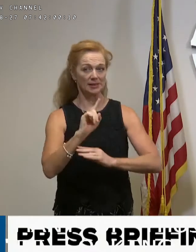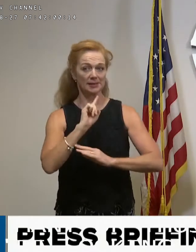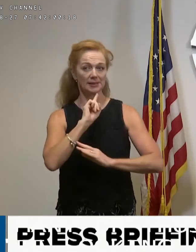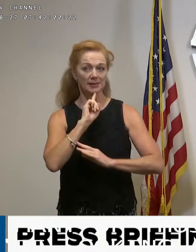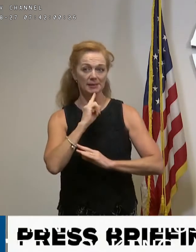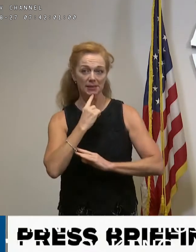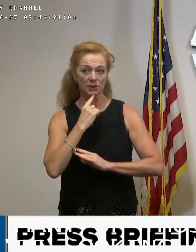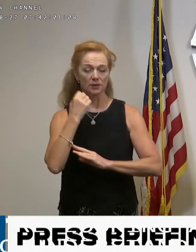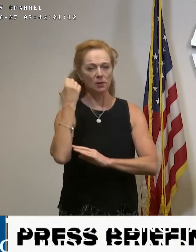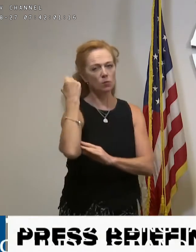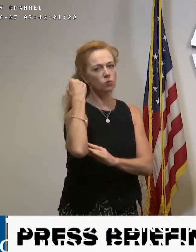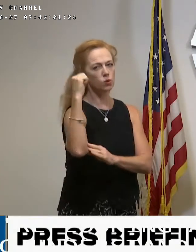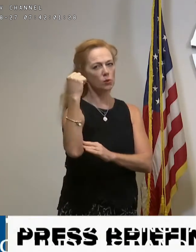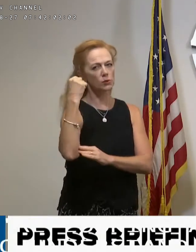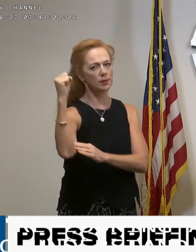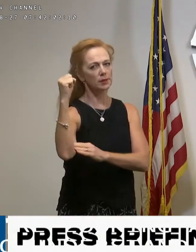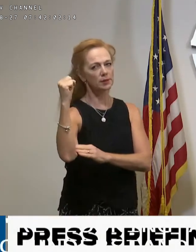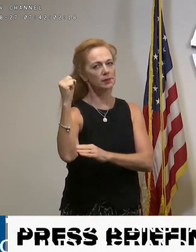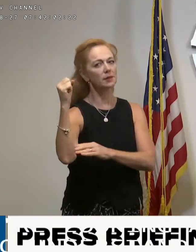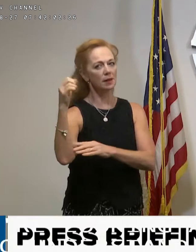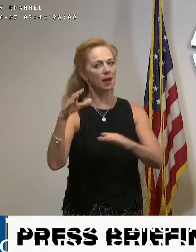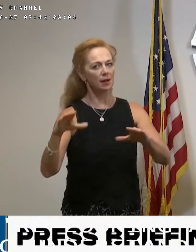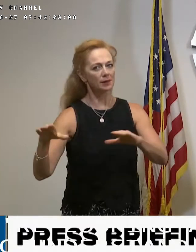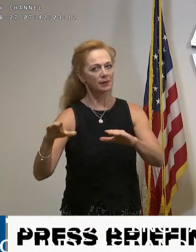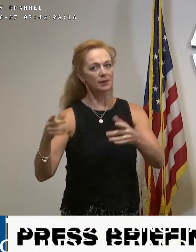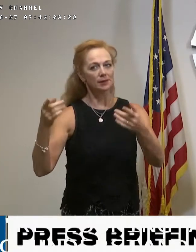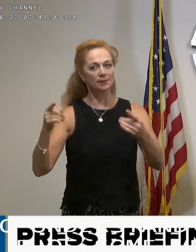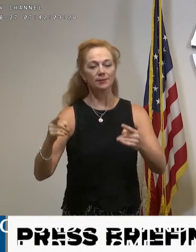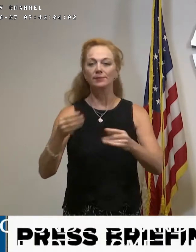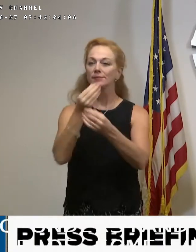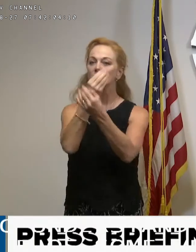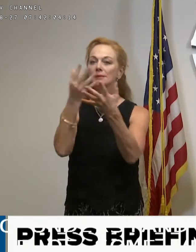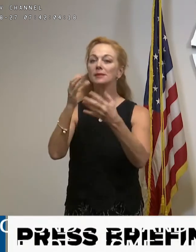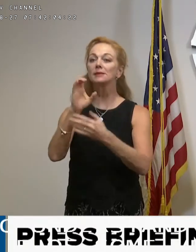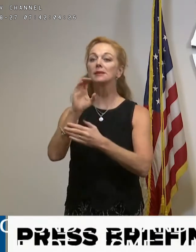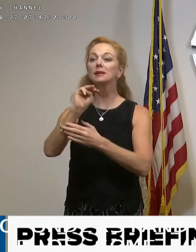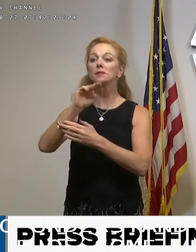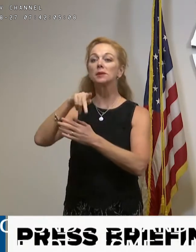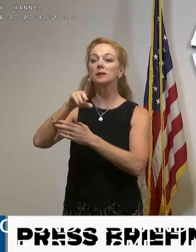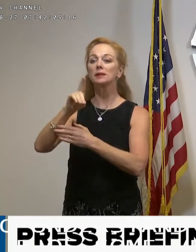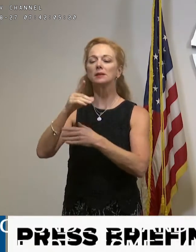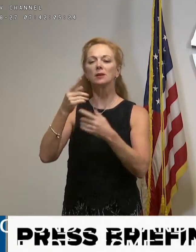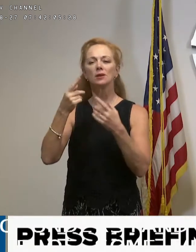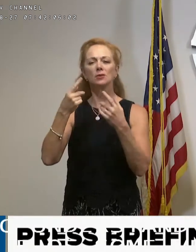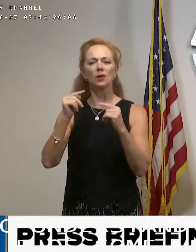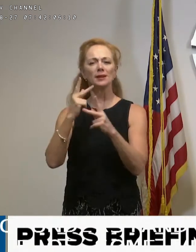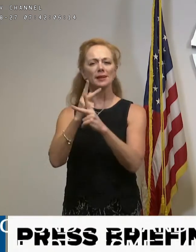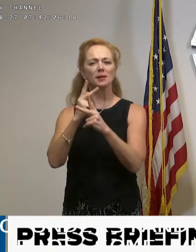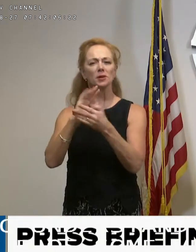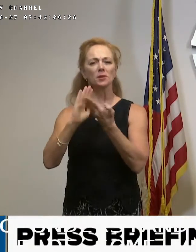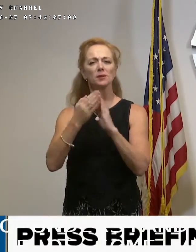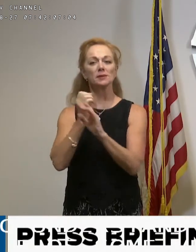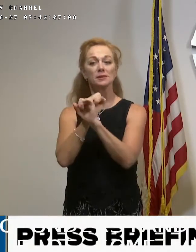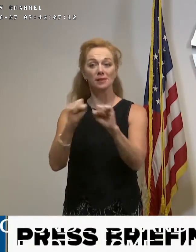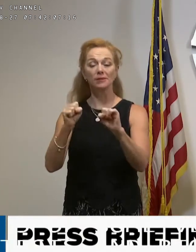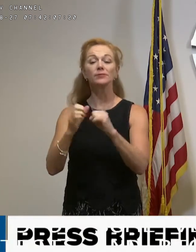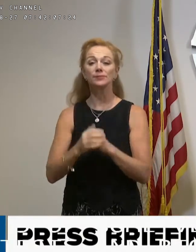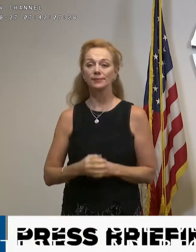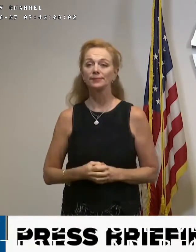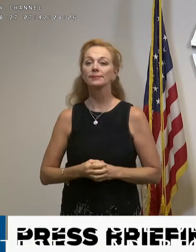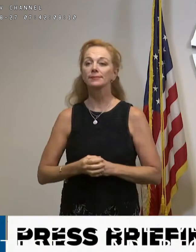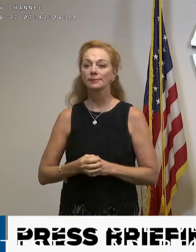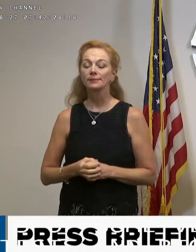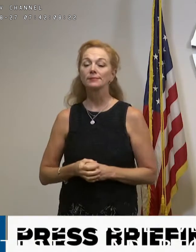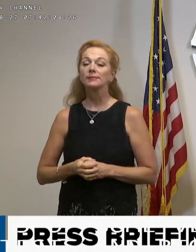very serious protests and riotous activity that CMPD was trying to keep our community safe. So with